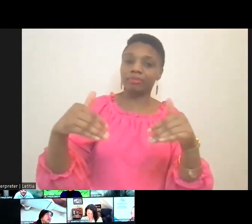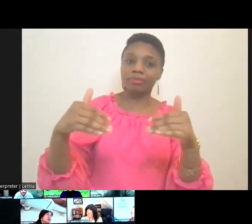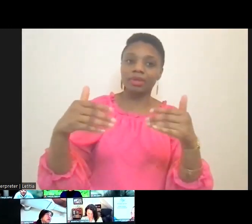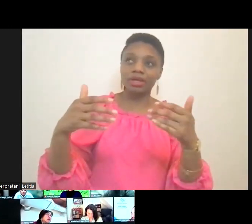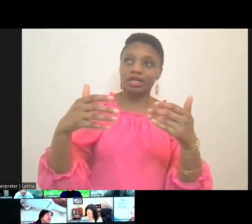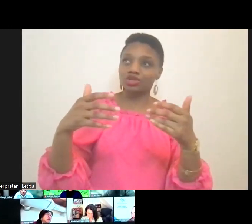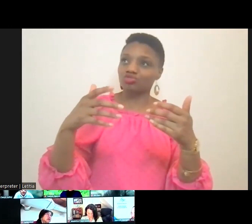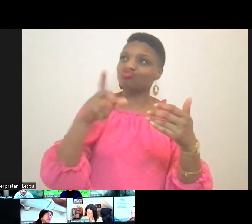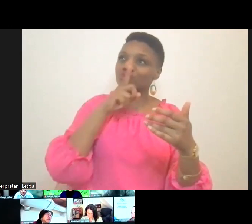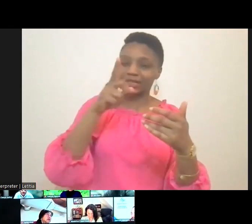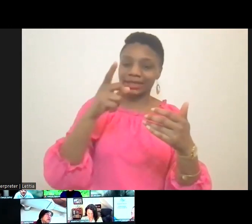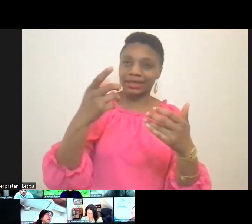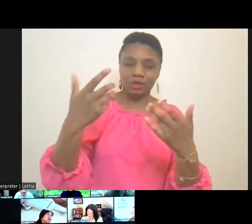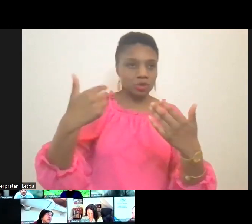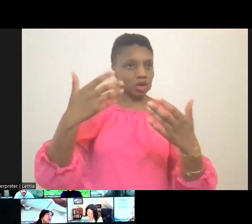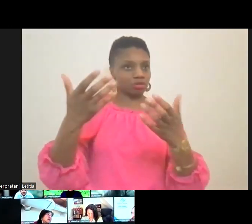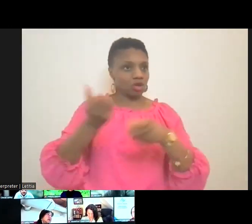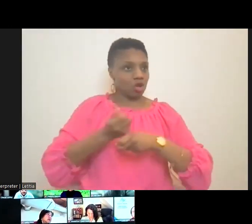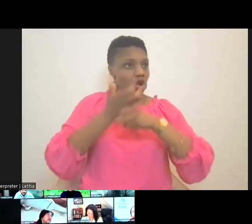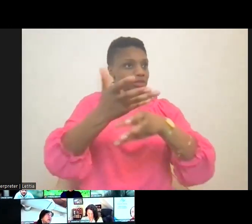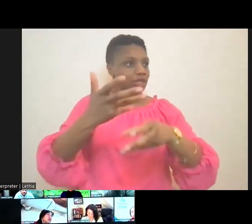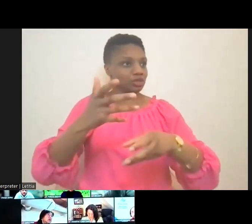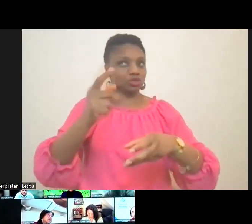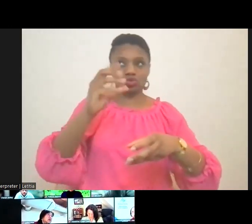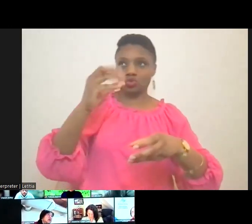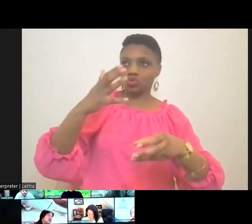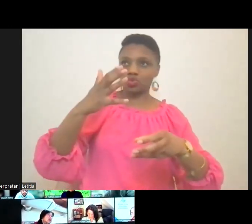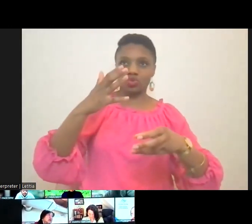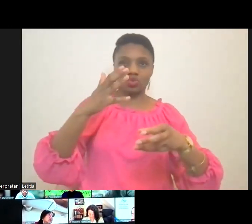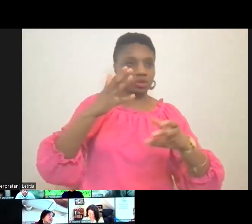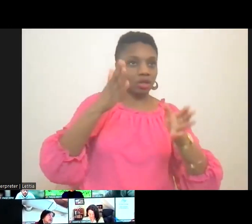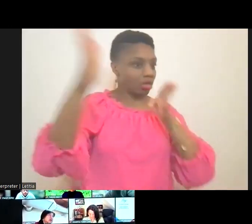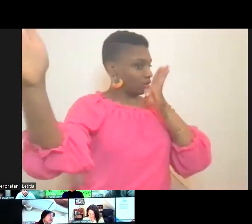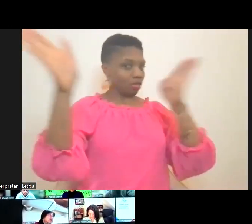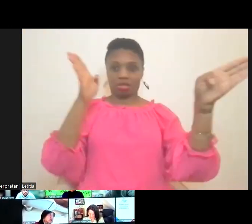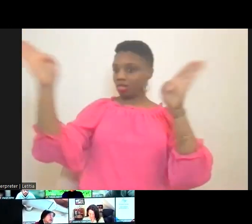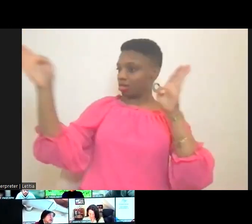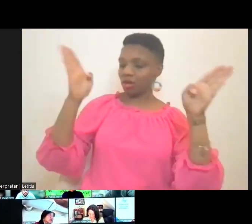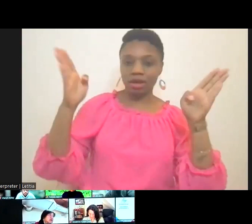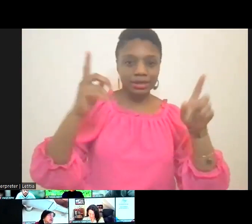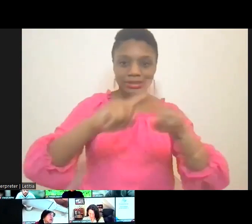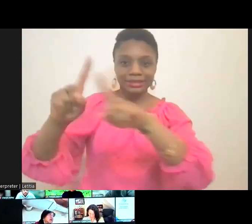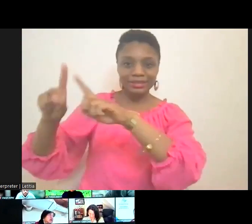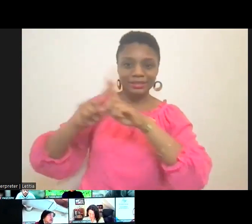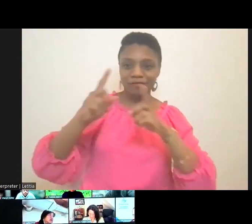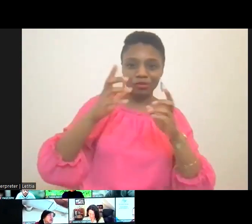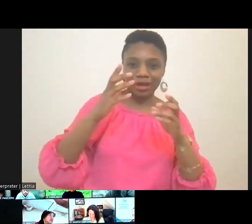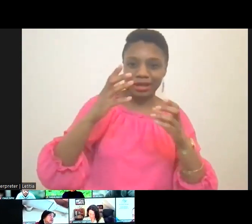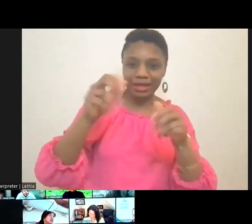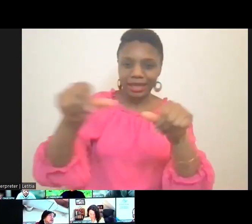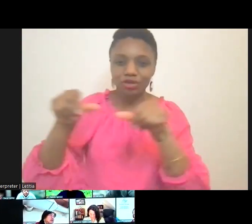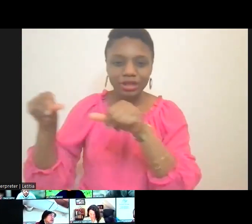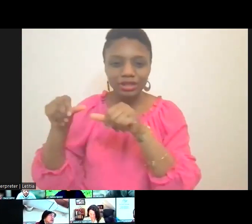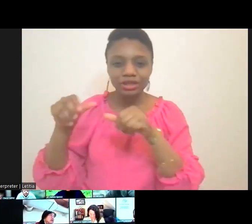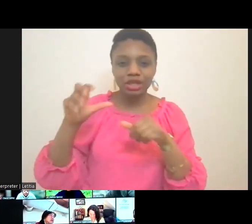whack-a-mole or not having a holistic approach to things, we're asking community members and residents to show up for a meeting